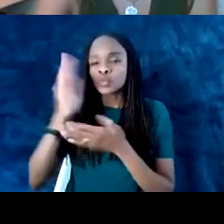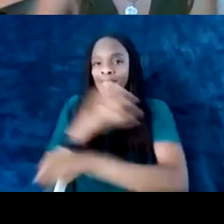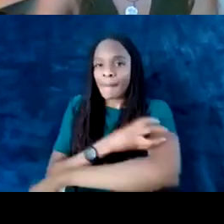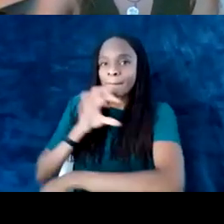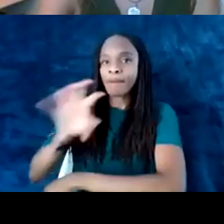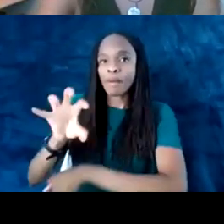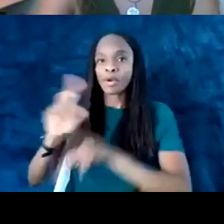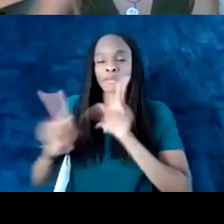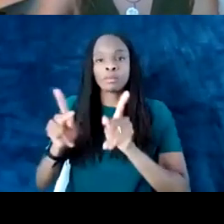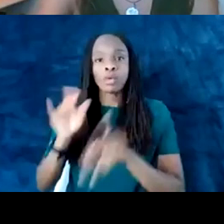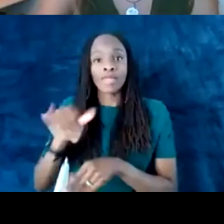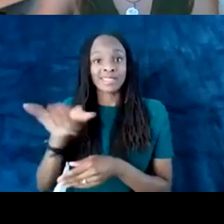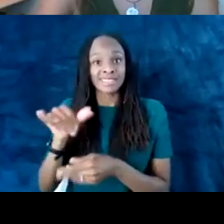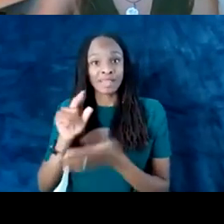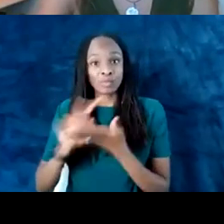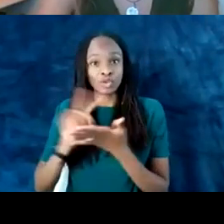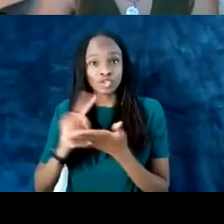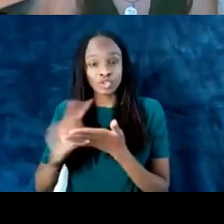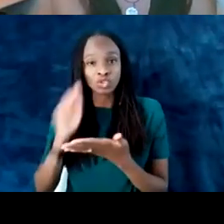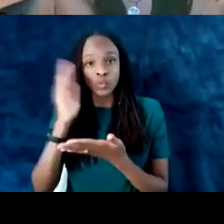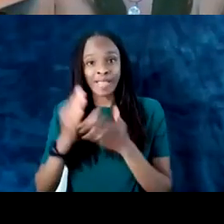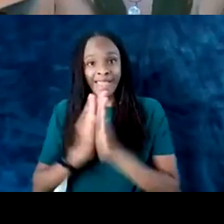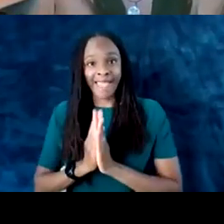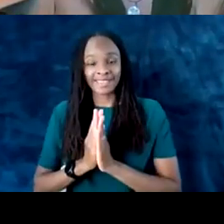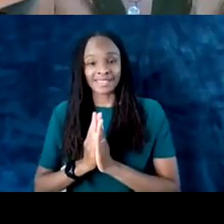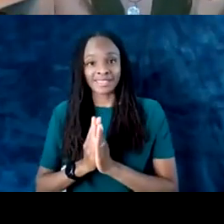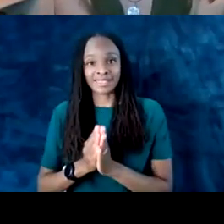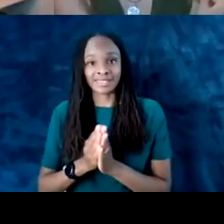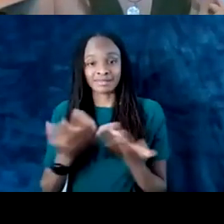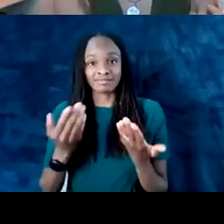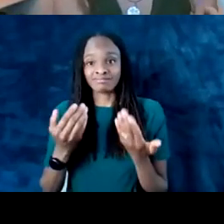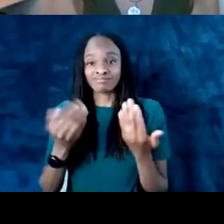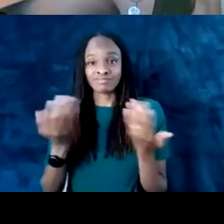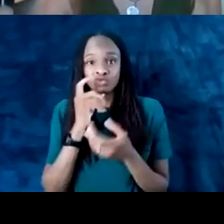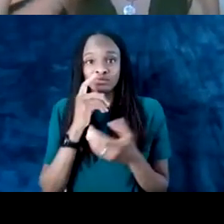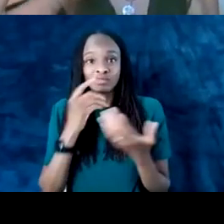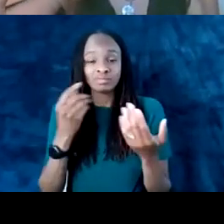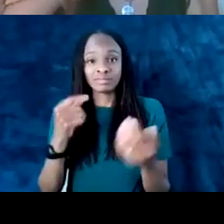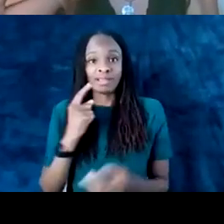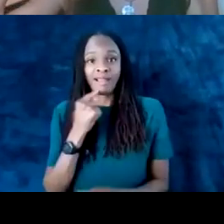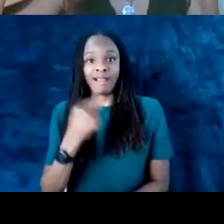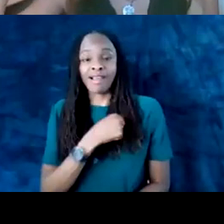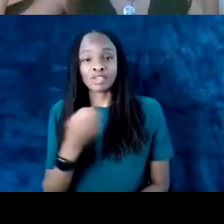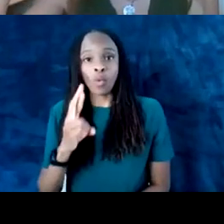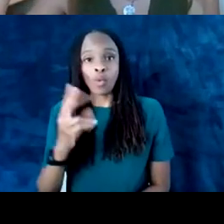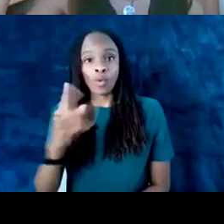what that same research will it ask the rest of us or them, whoever is in a position of power in that particular